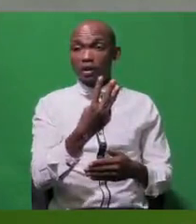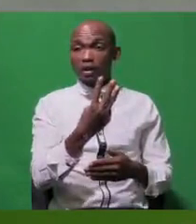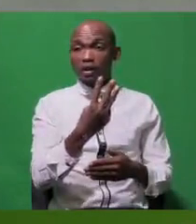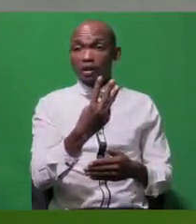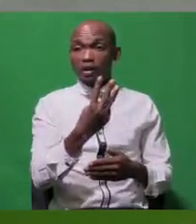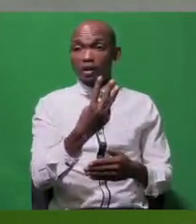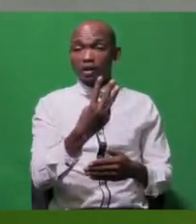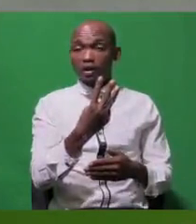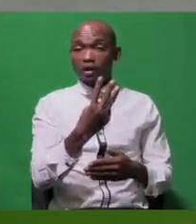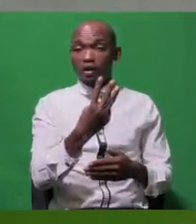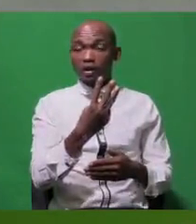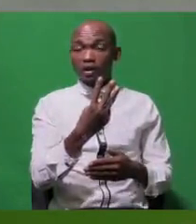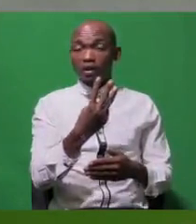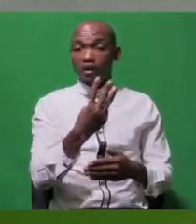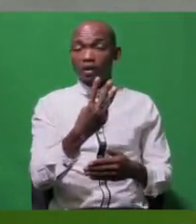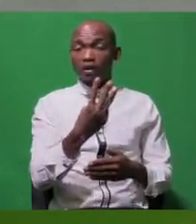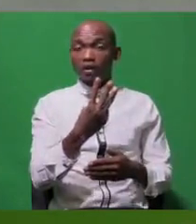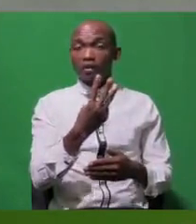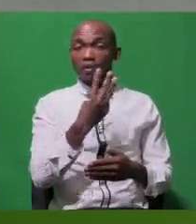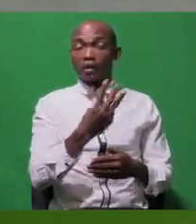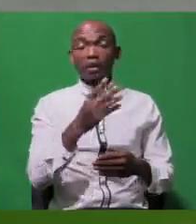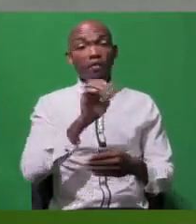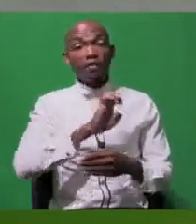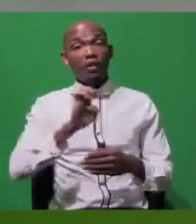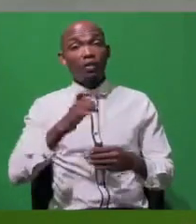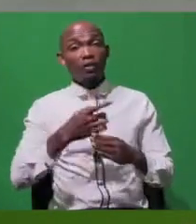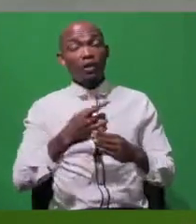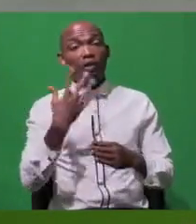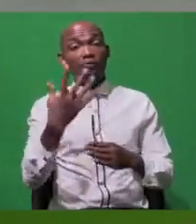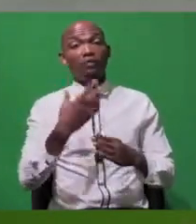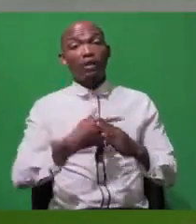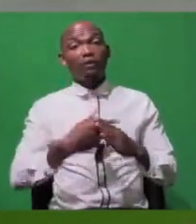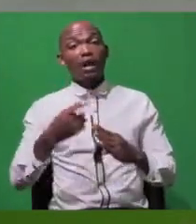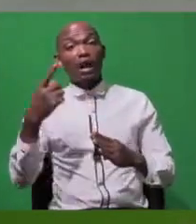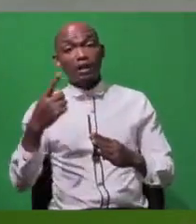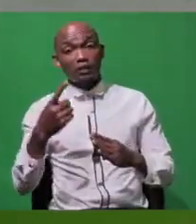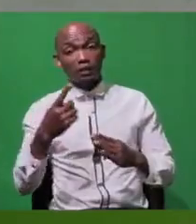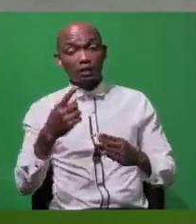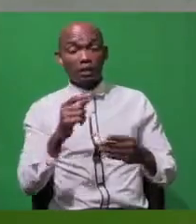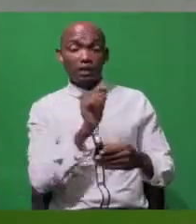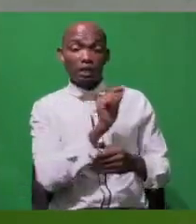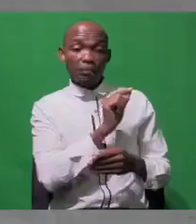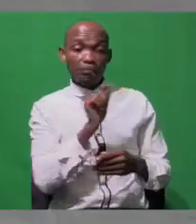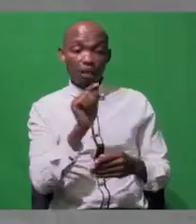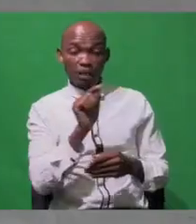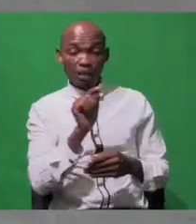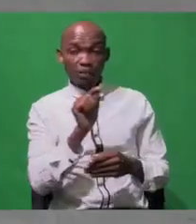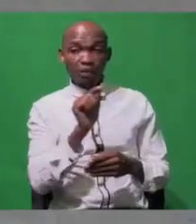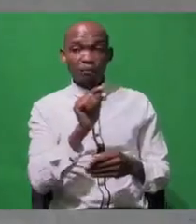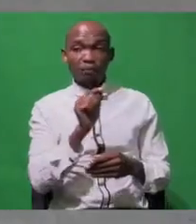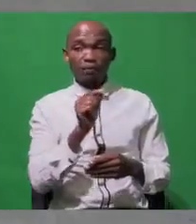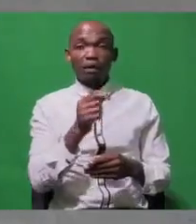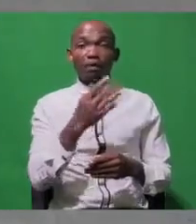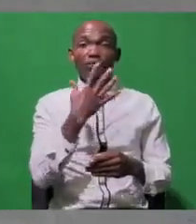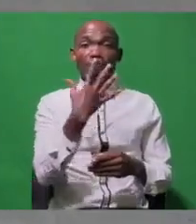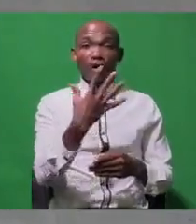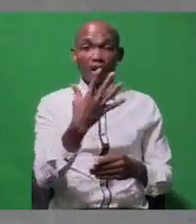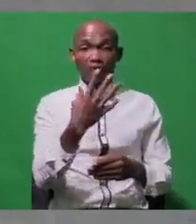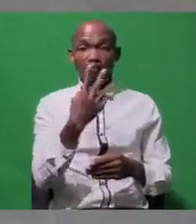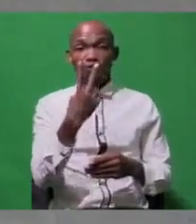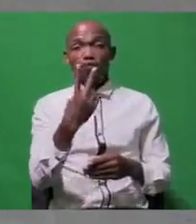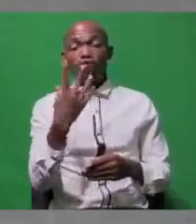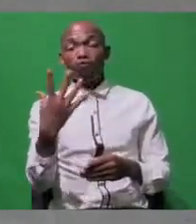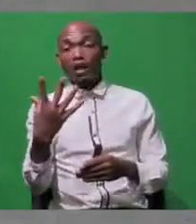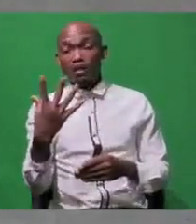3,500. Deduct the discount. The discount is 5 to